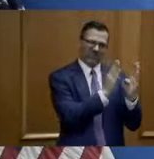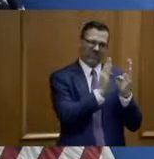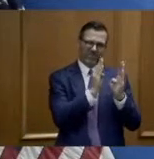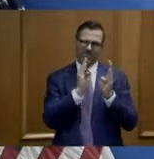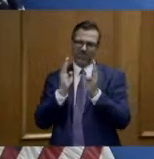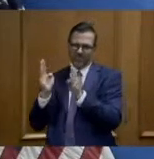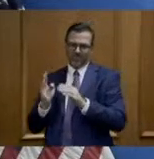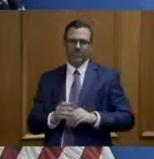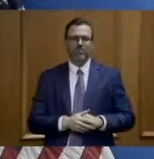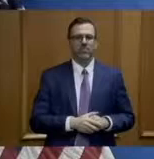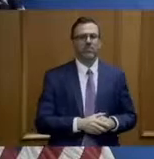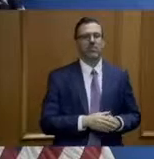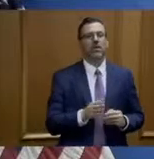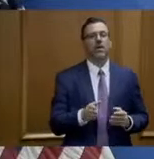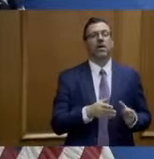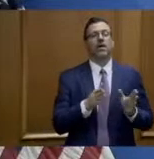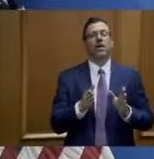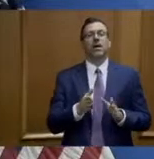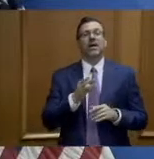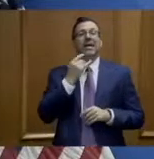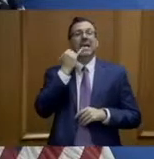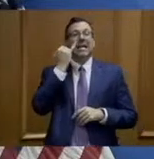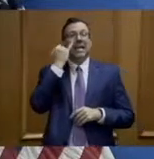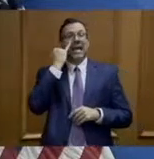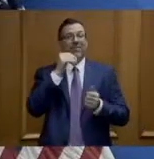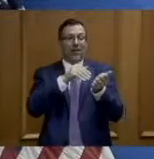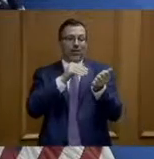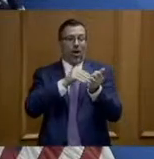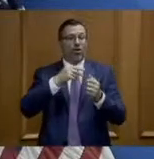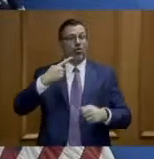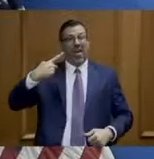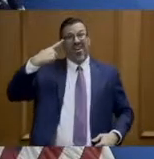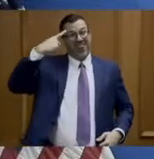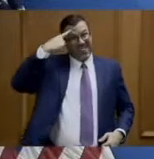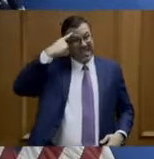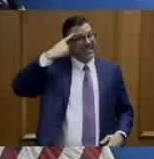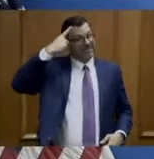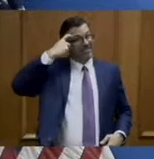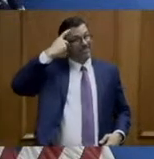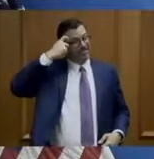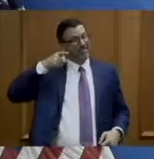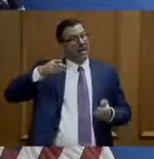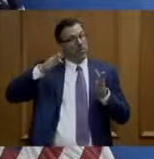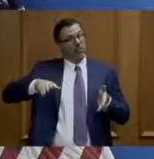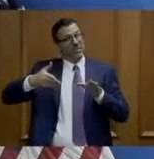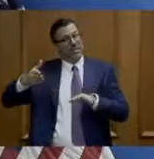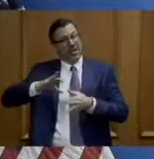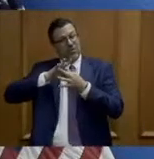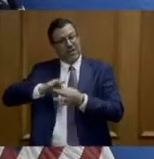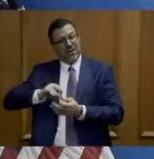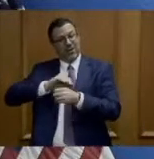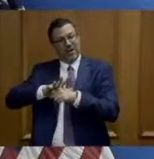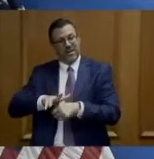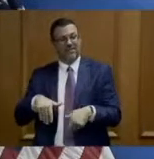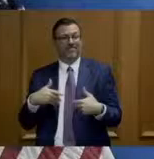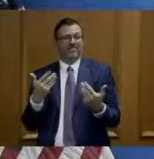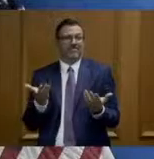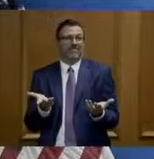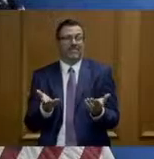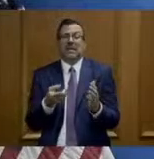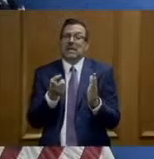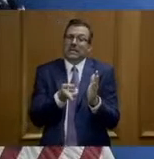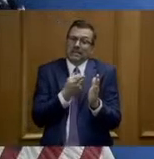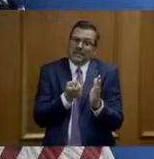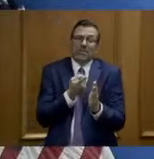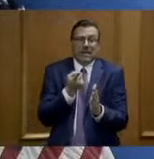to probable or suspected cases, that's kind of a mixed bag because some of those pan out to be actual